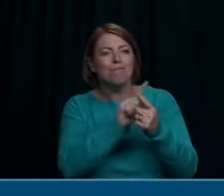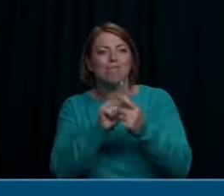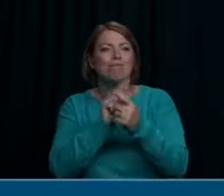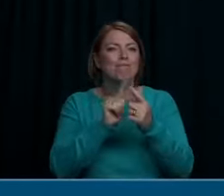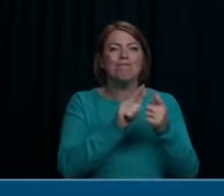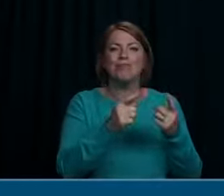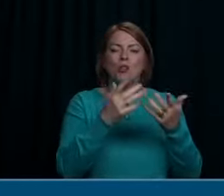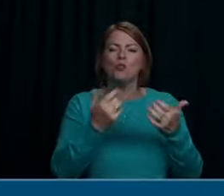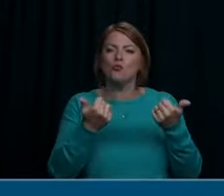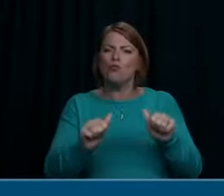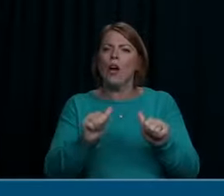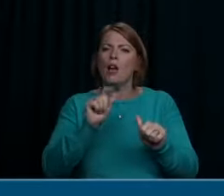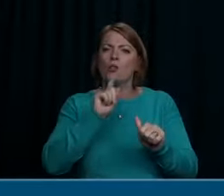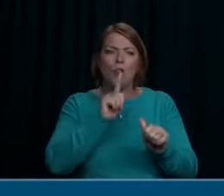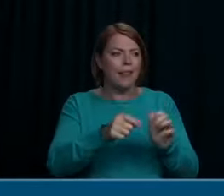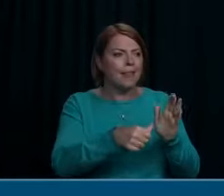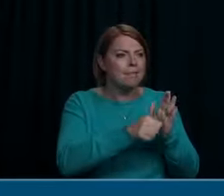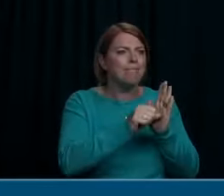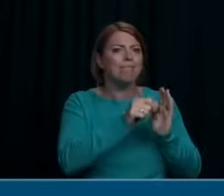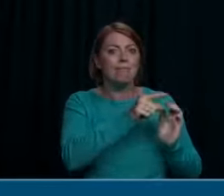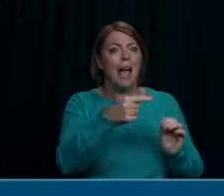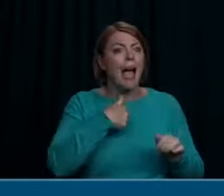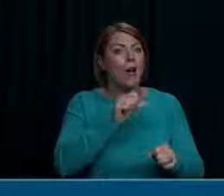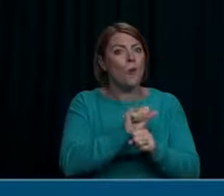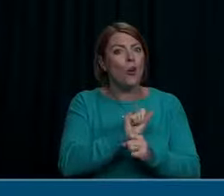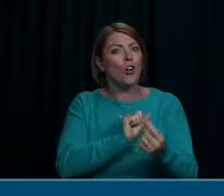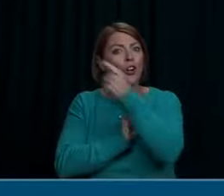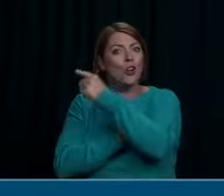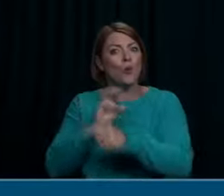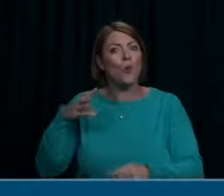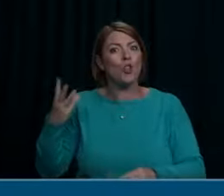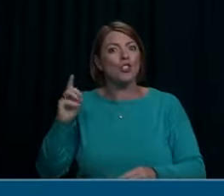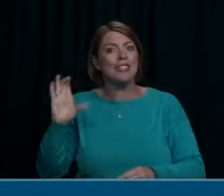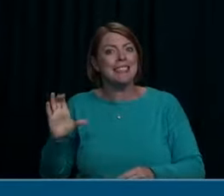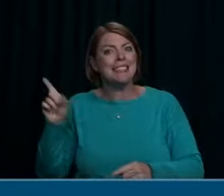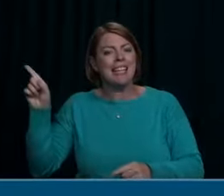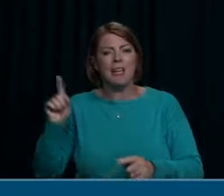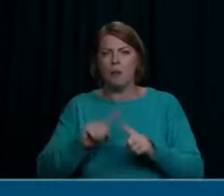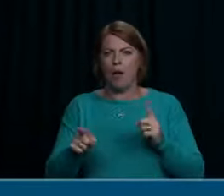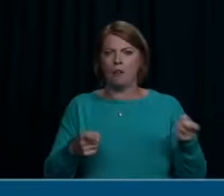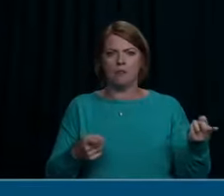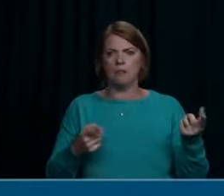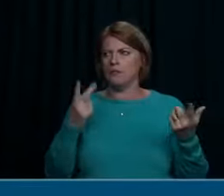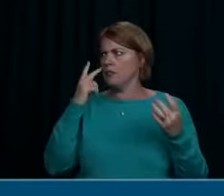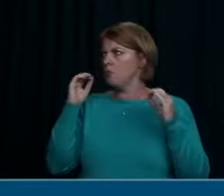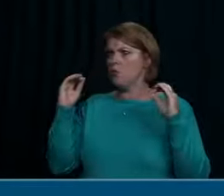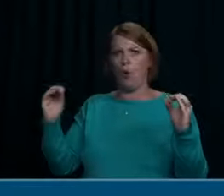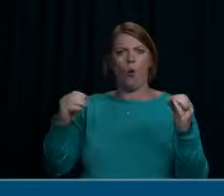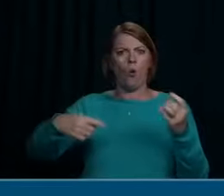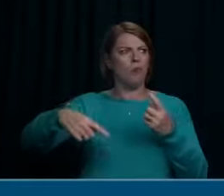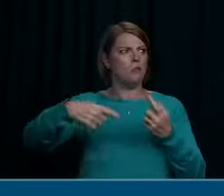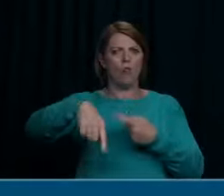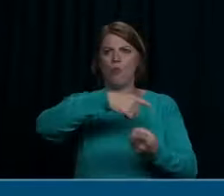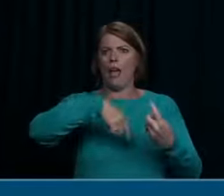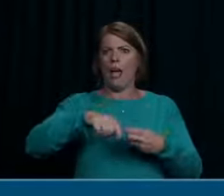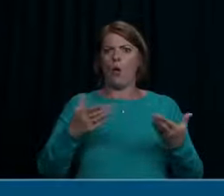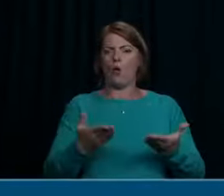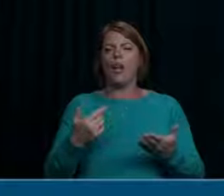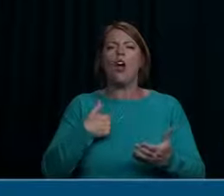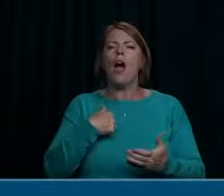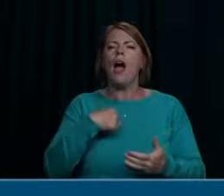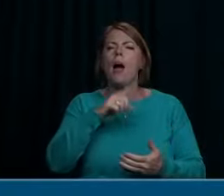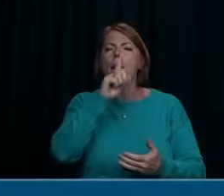impress upon them that you're doing a good job in DC, but in reality, you're nowhere to be seen. In fact, and I hate to bring this up because I'm not a